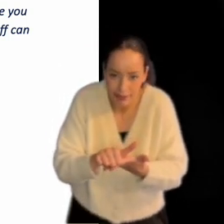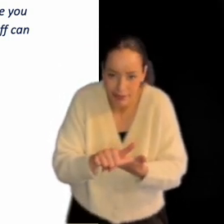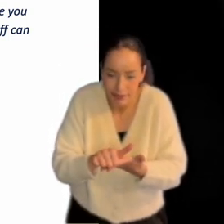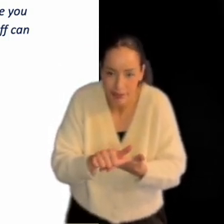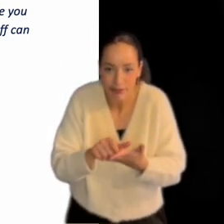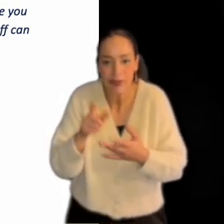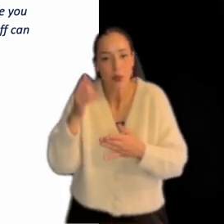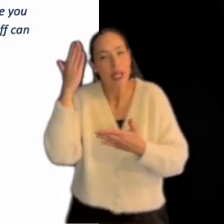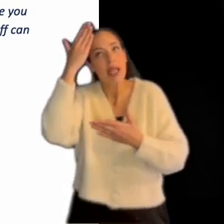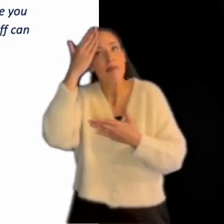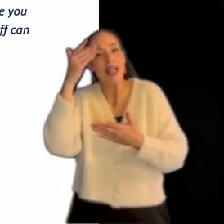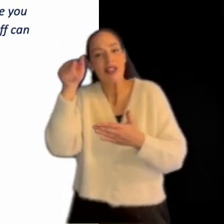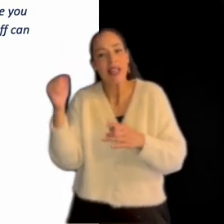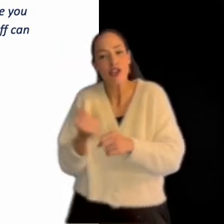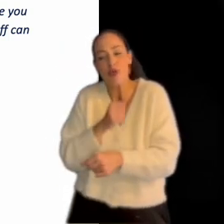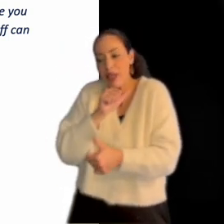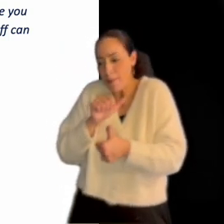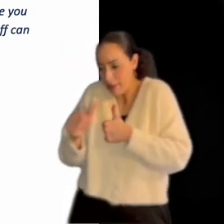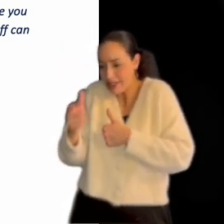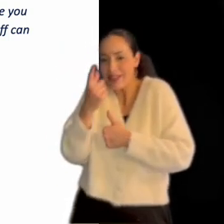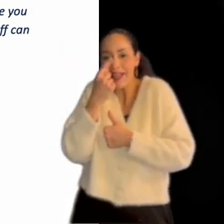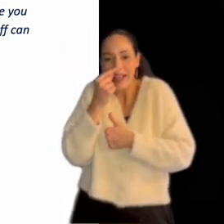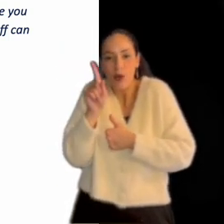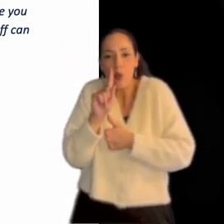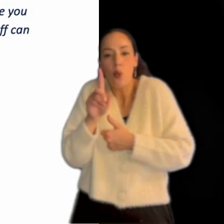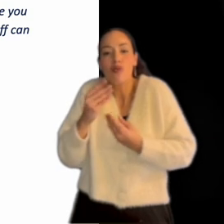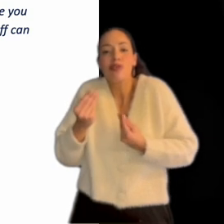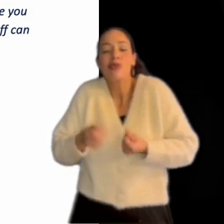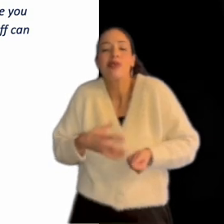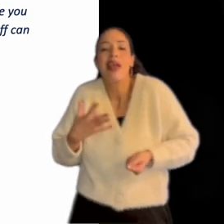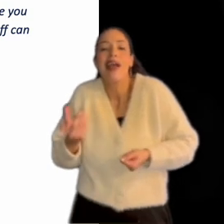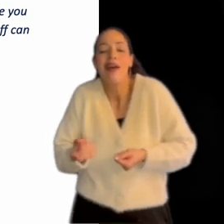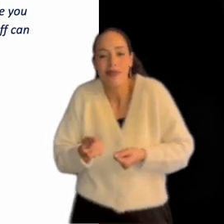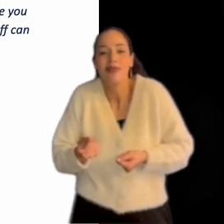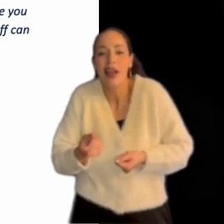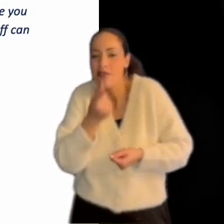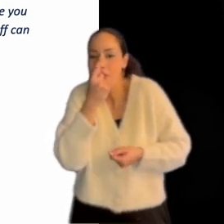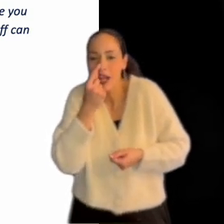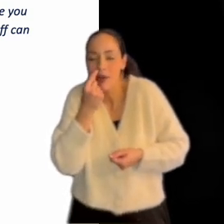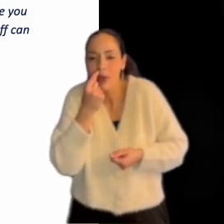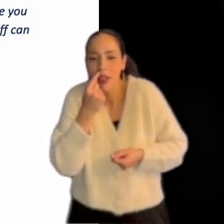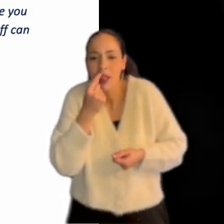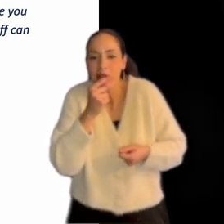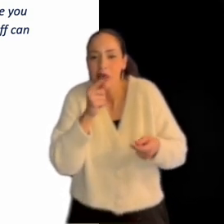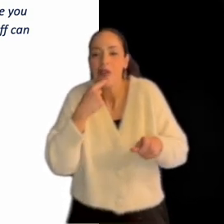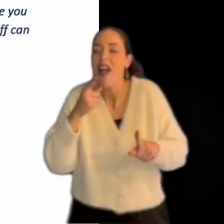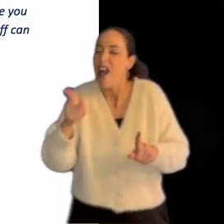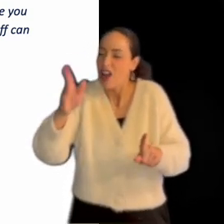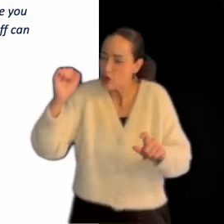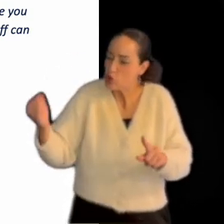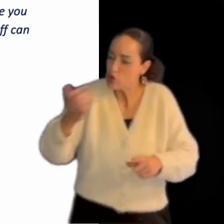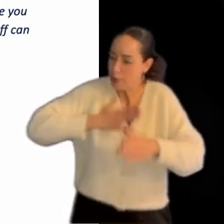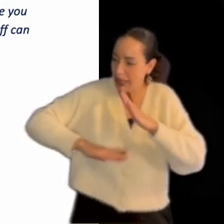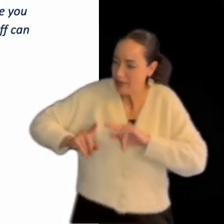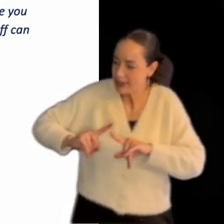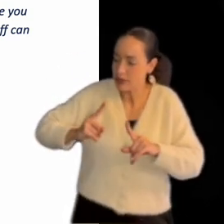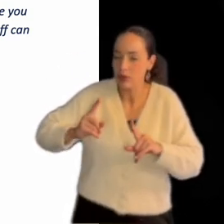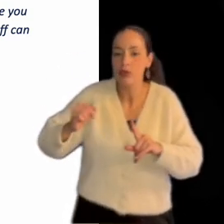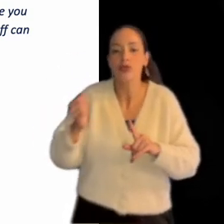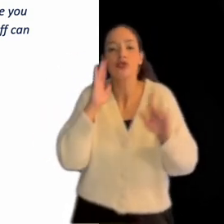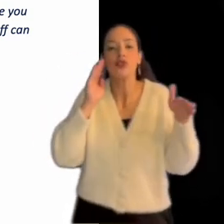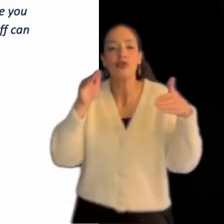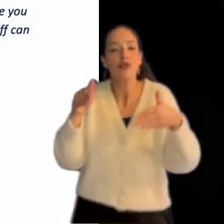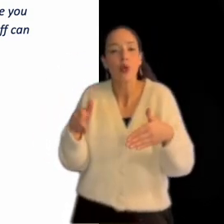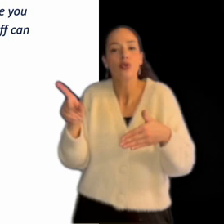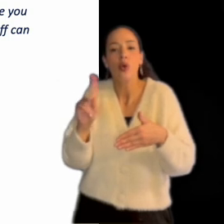resources that they have available to them. Rather than wishing that they could behave differently, we instead focus on what is rather than what is